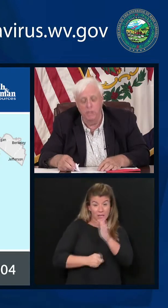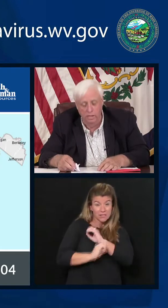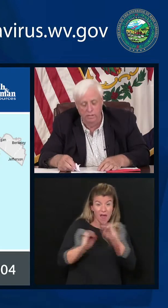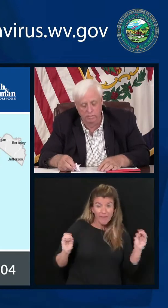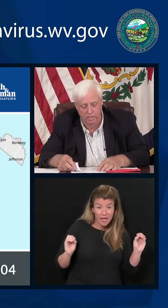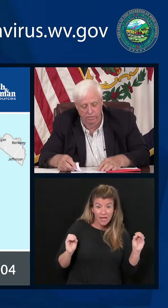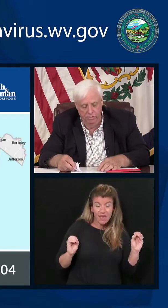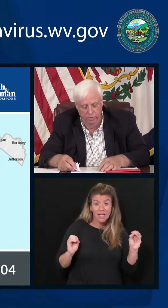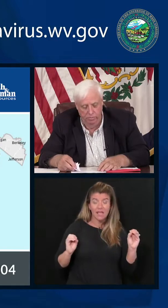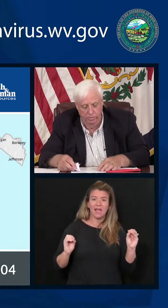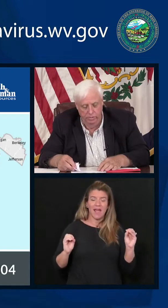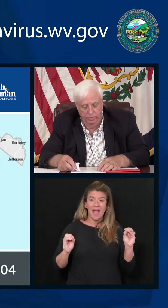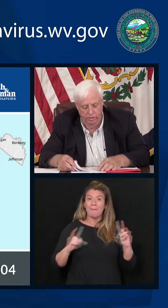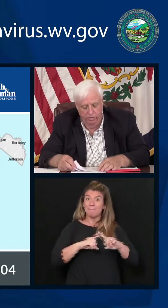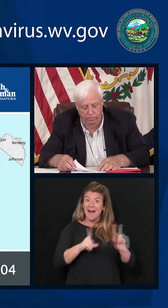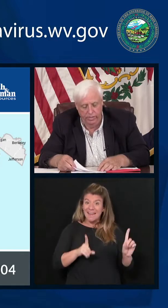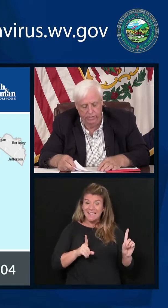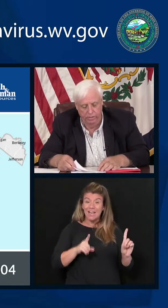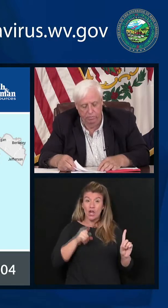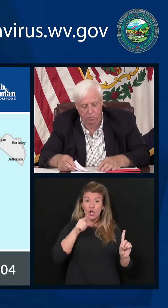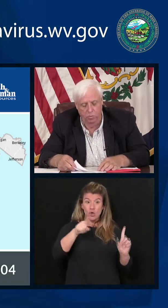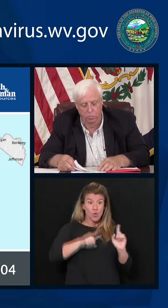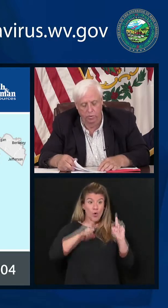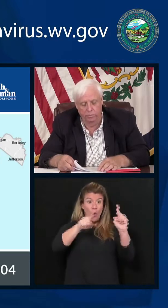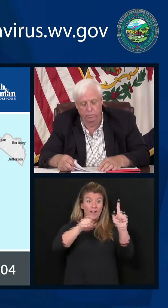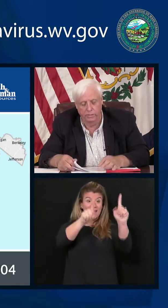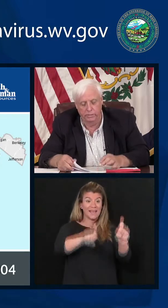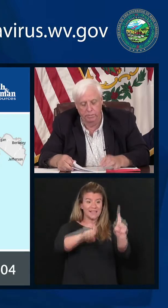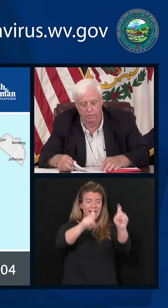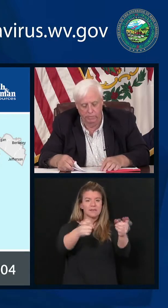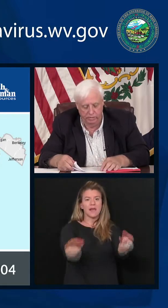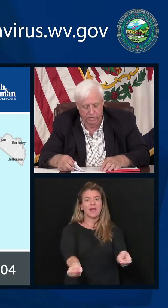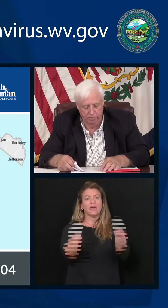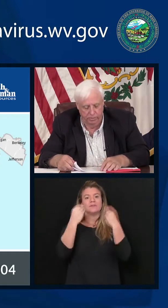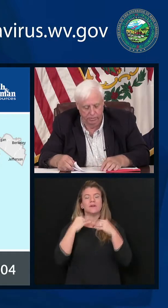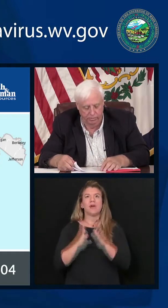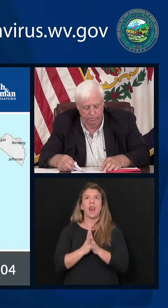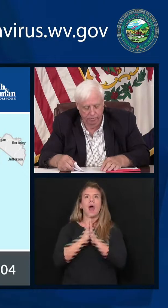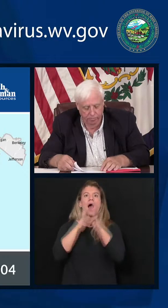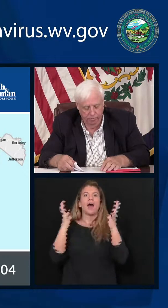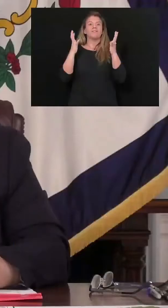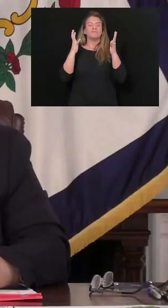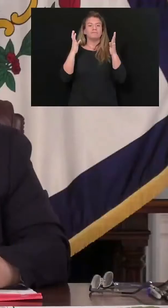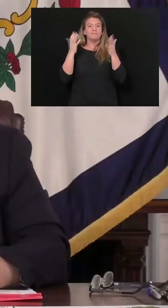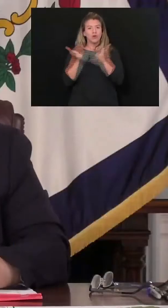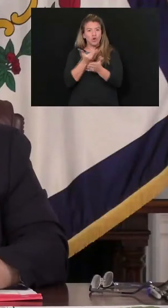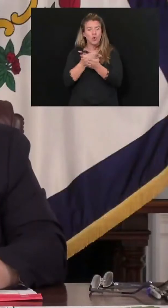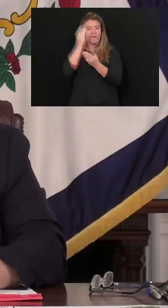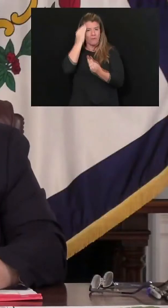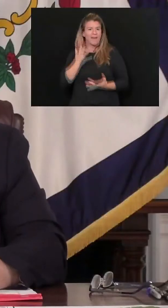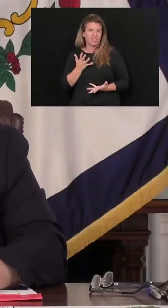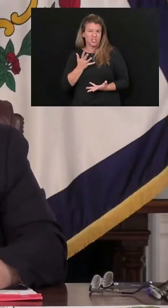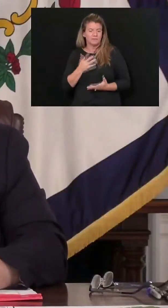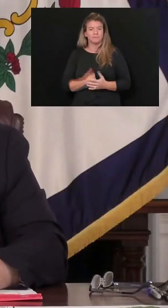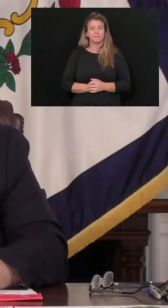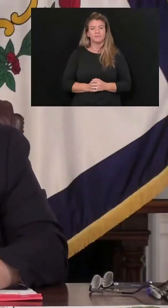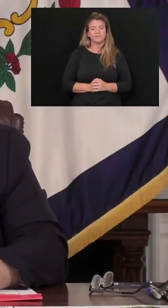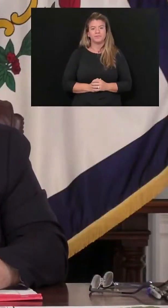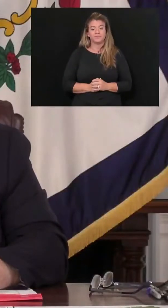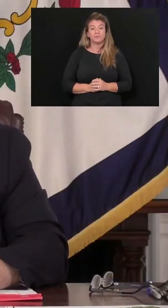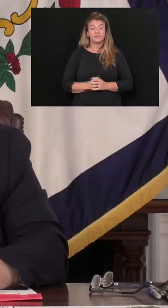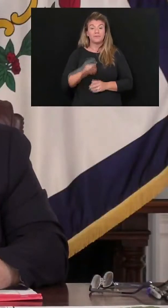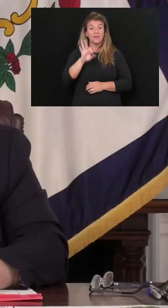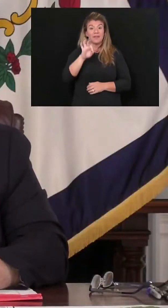but it does give us the ability to find out more and more information to be able to stop this. For as far as the flu